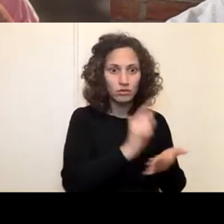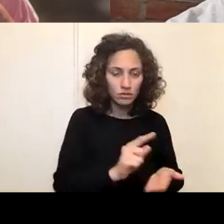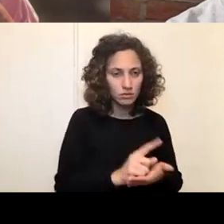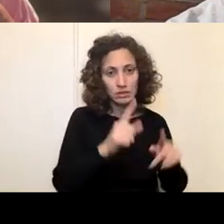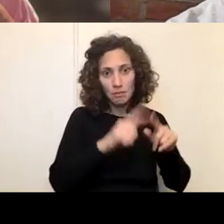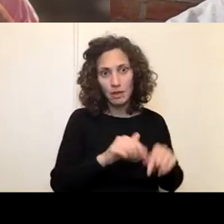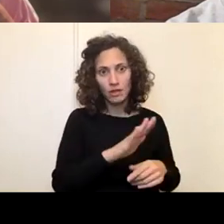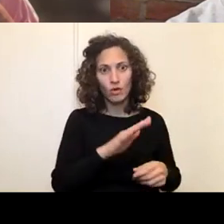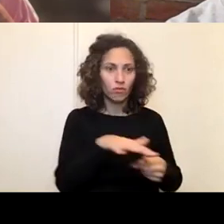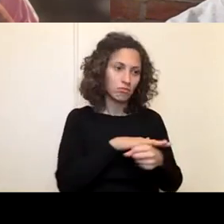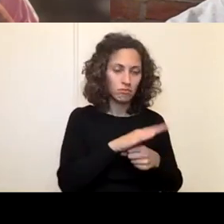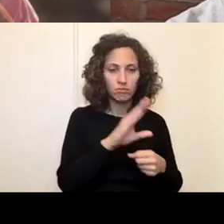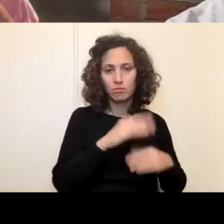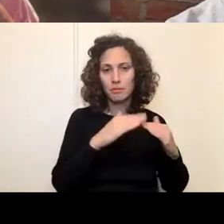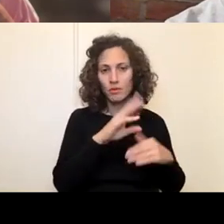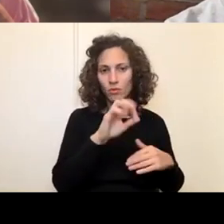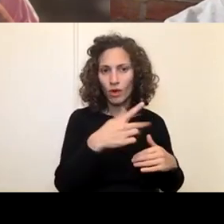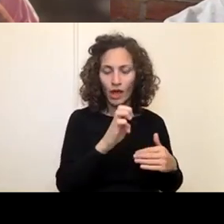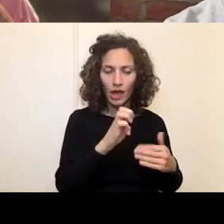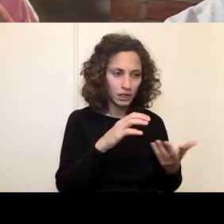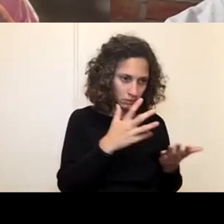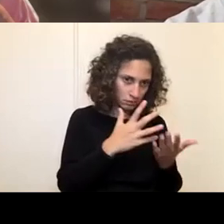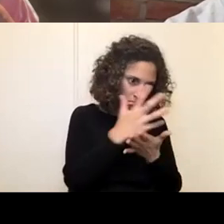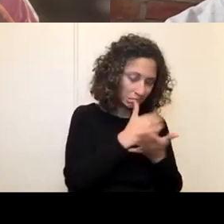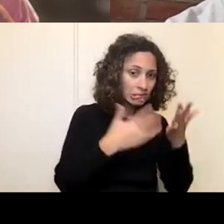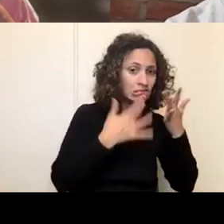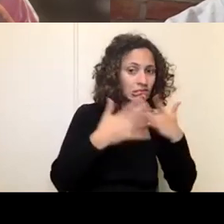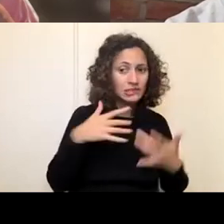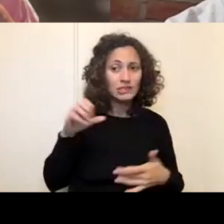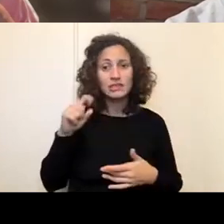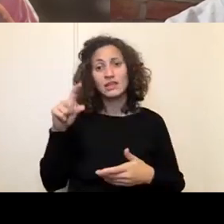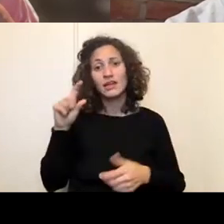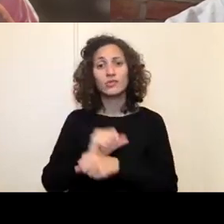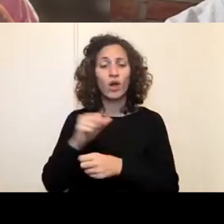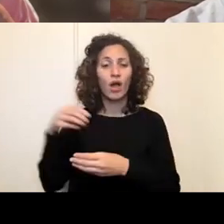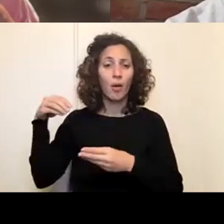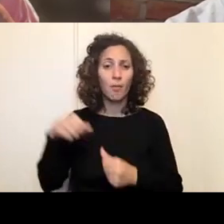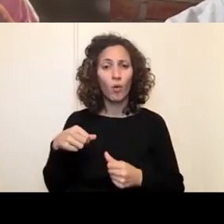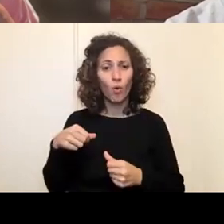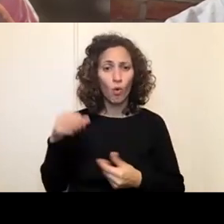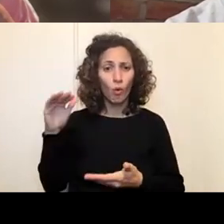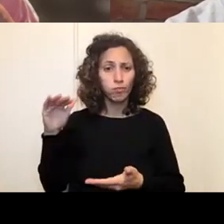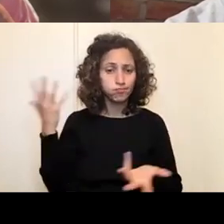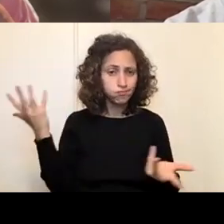is. So that's one thing I'd say about it. Another thing I would say about it is that